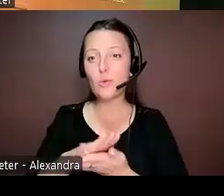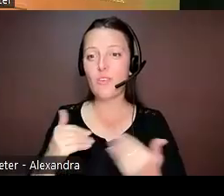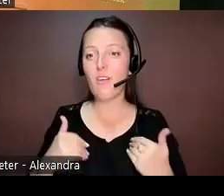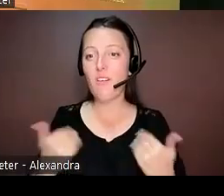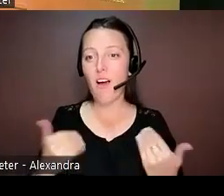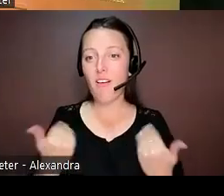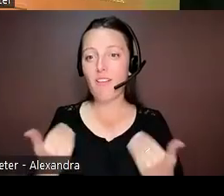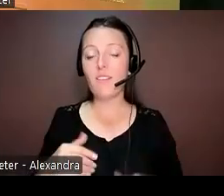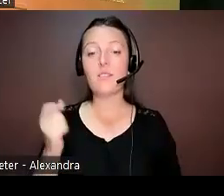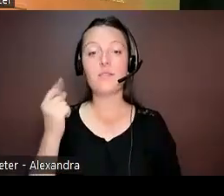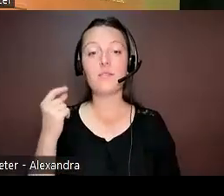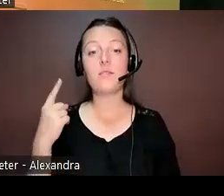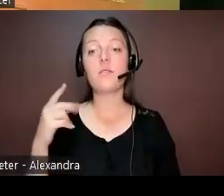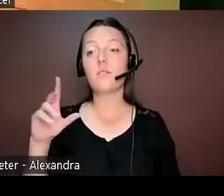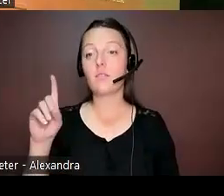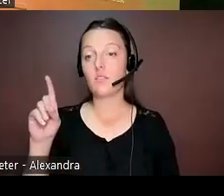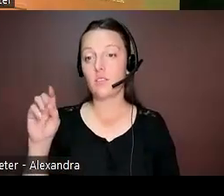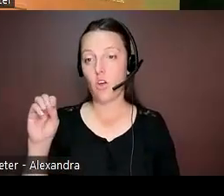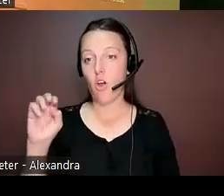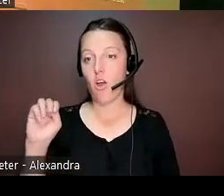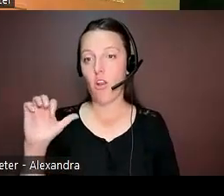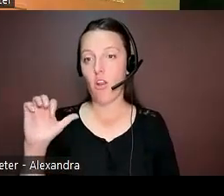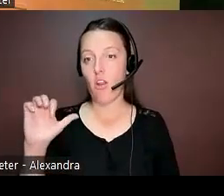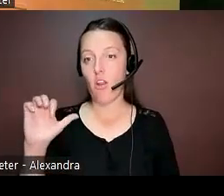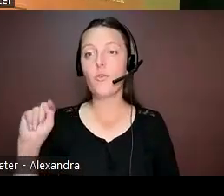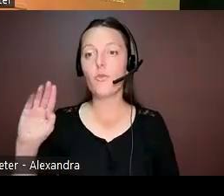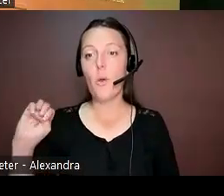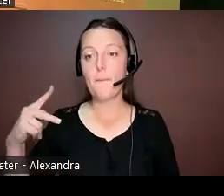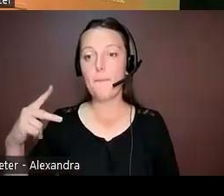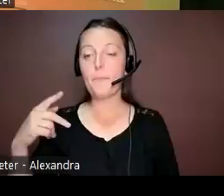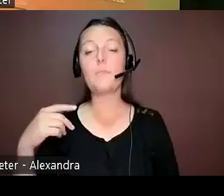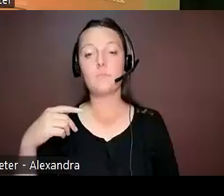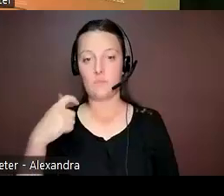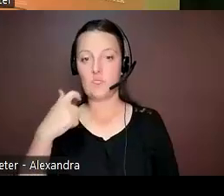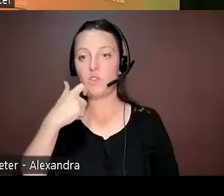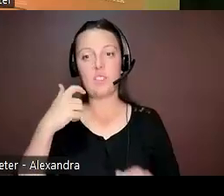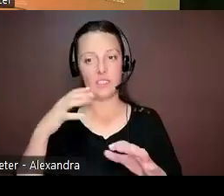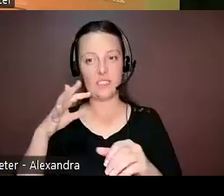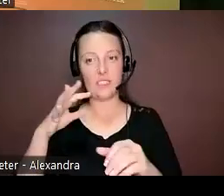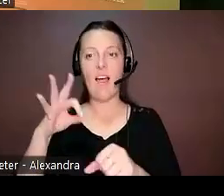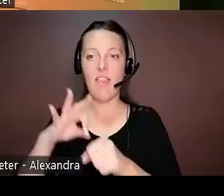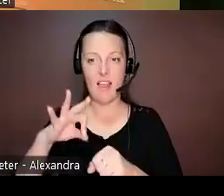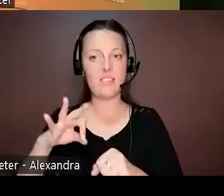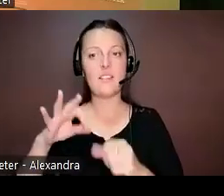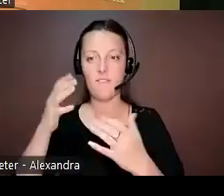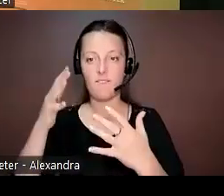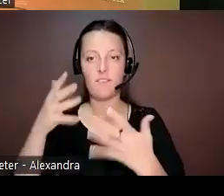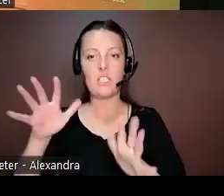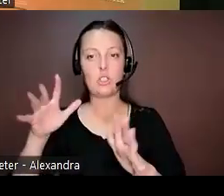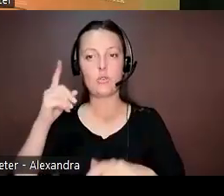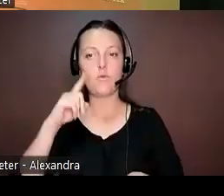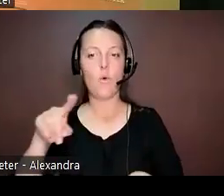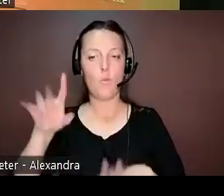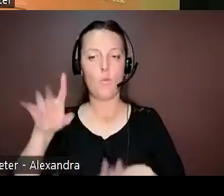Donald Trump was elected just as a president, and now that